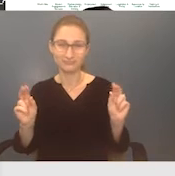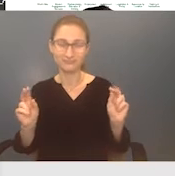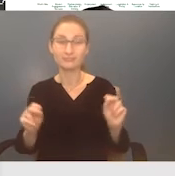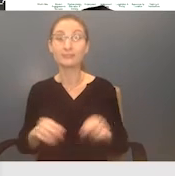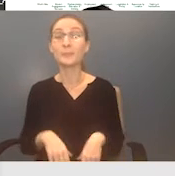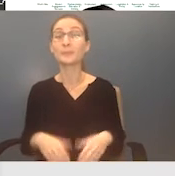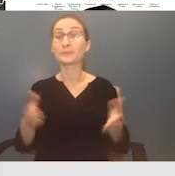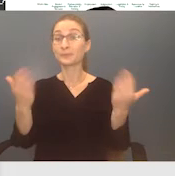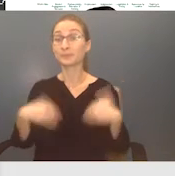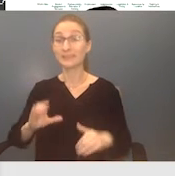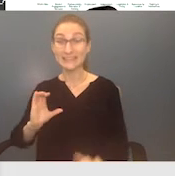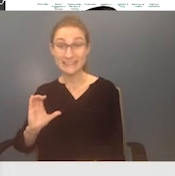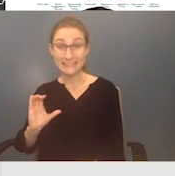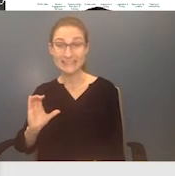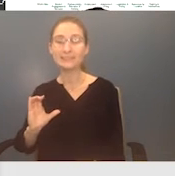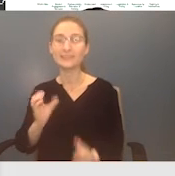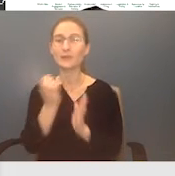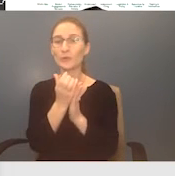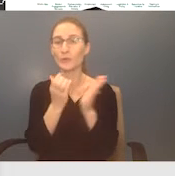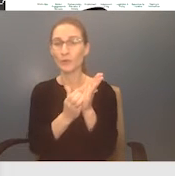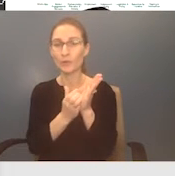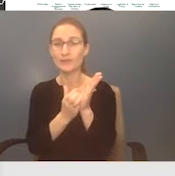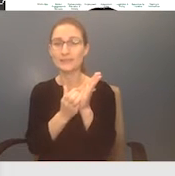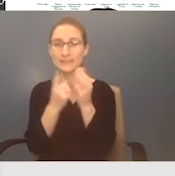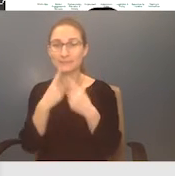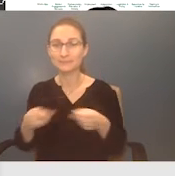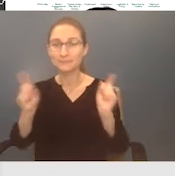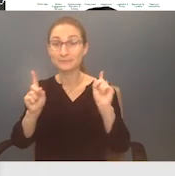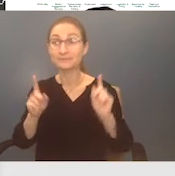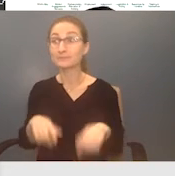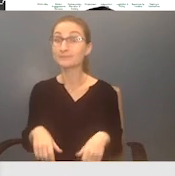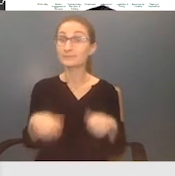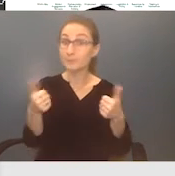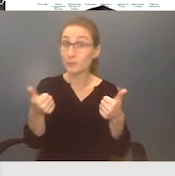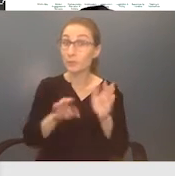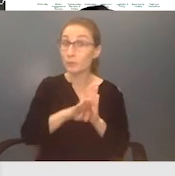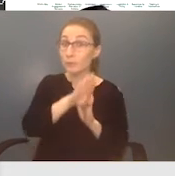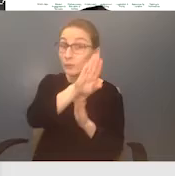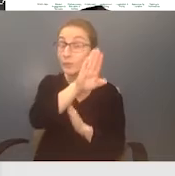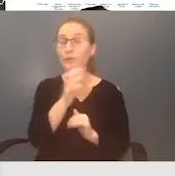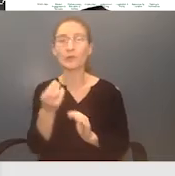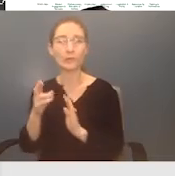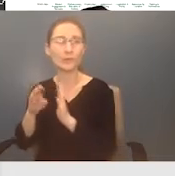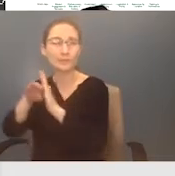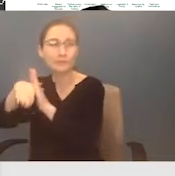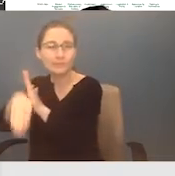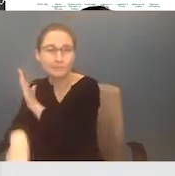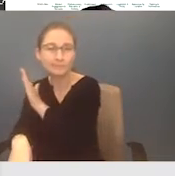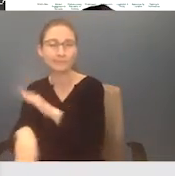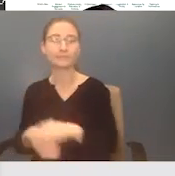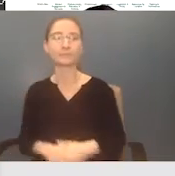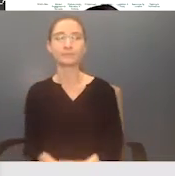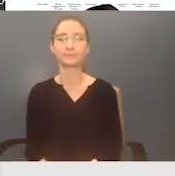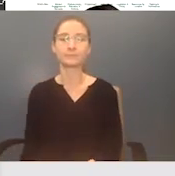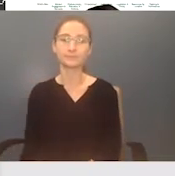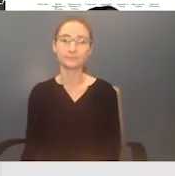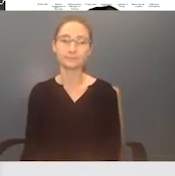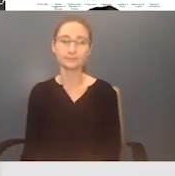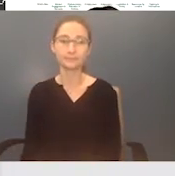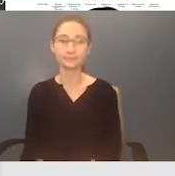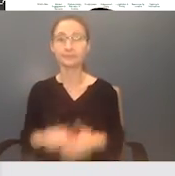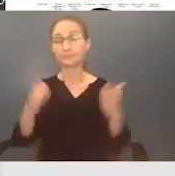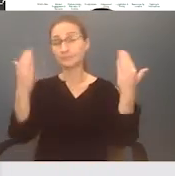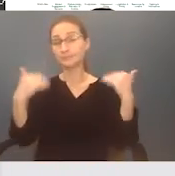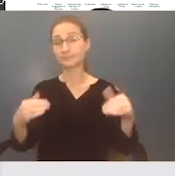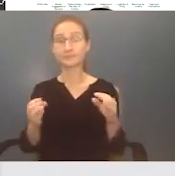good. And then course performance, how are they doing in those courses, and making sure to keep up on that.